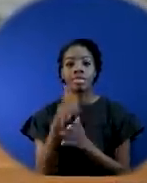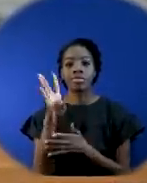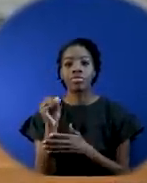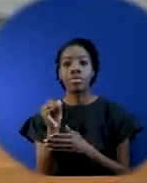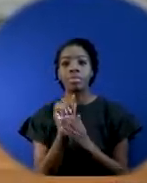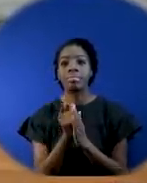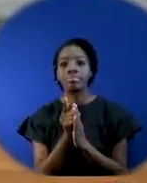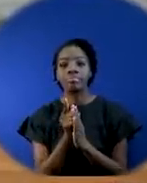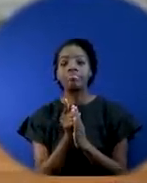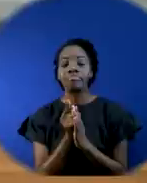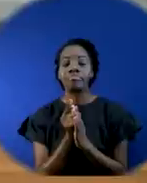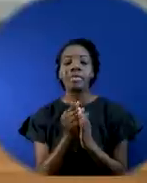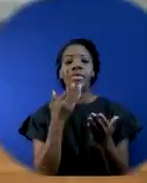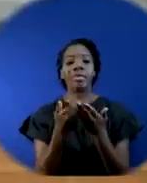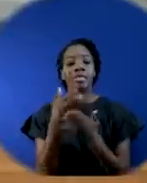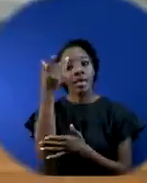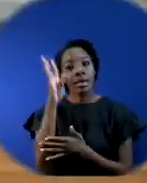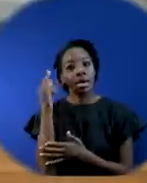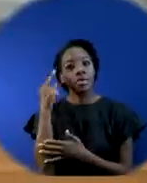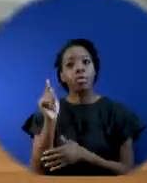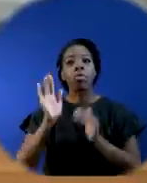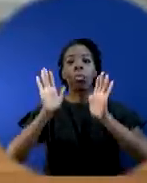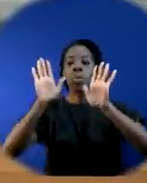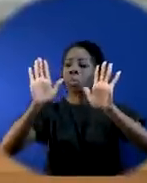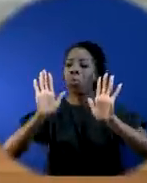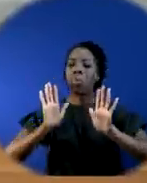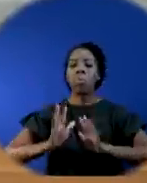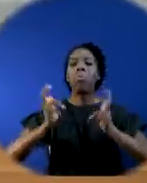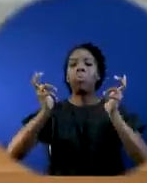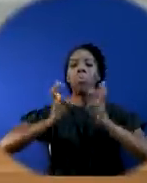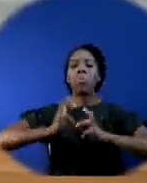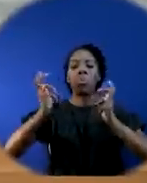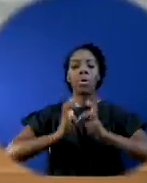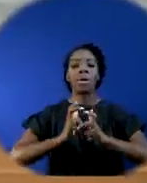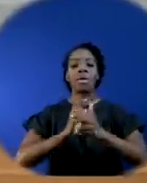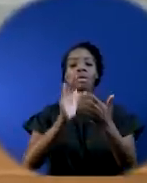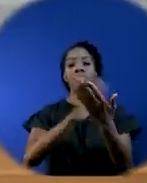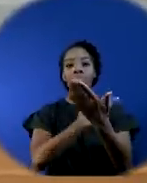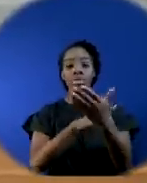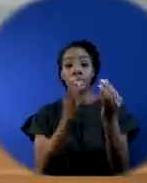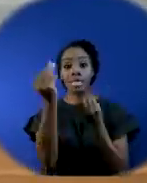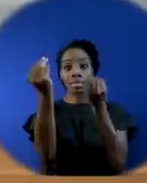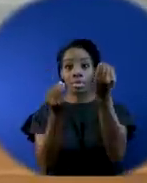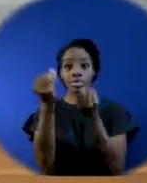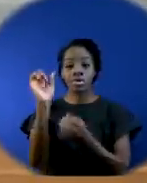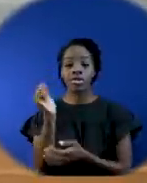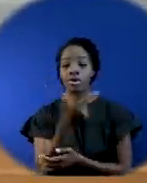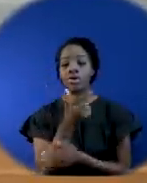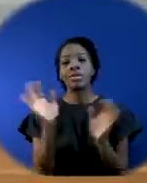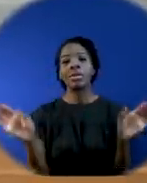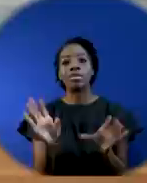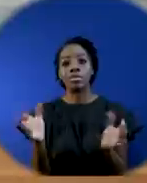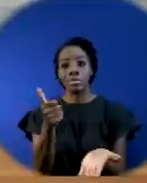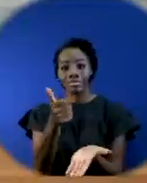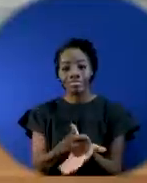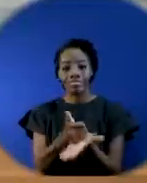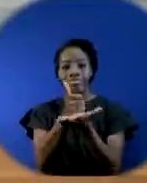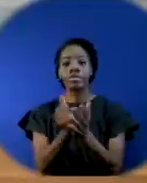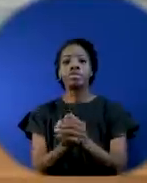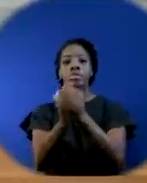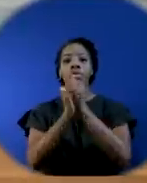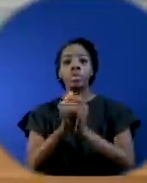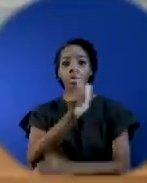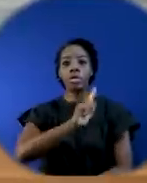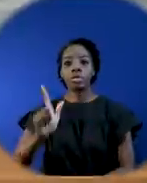or so. Thank God for our magnificent music ministry and for all that they do to help us to worship the Lord